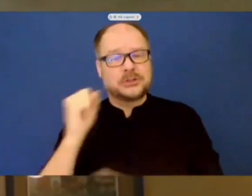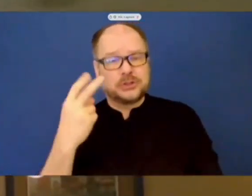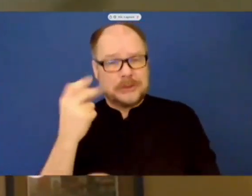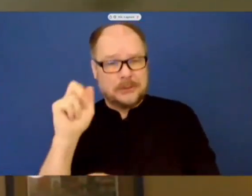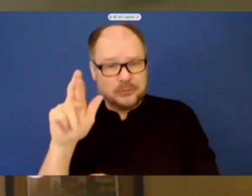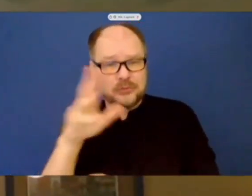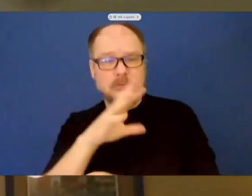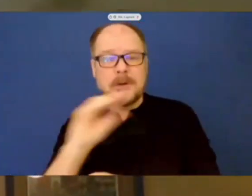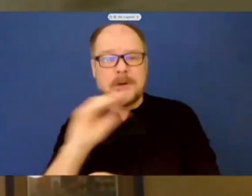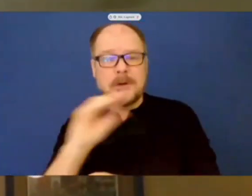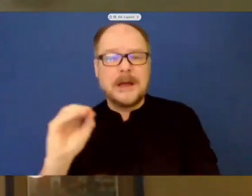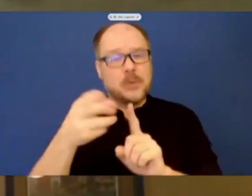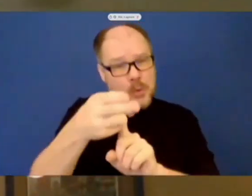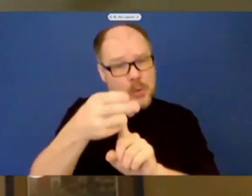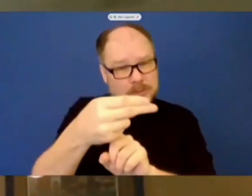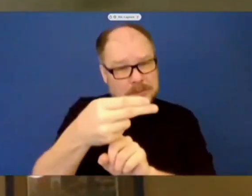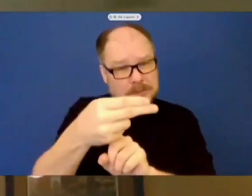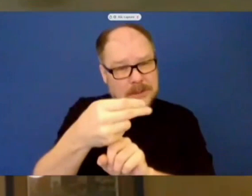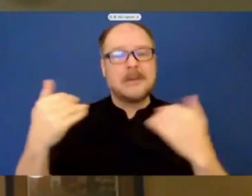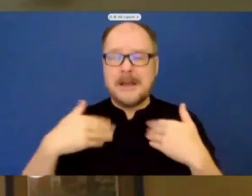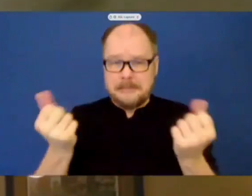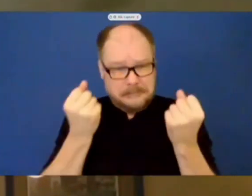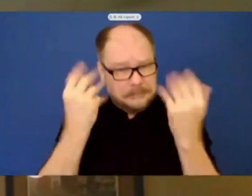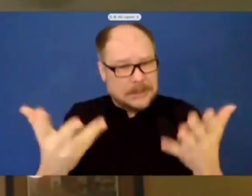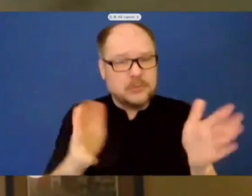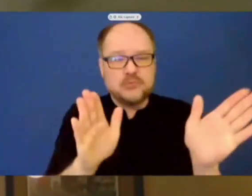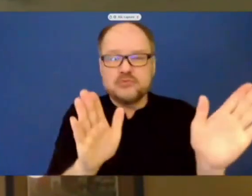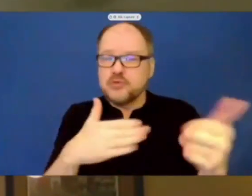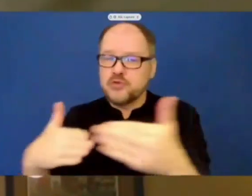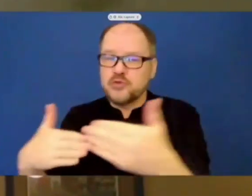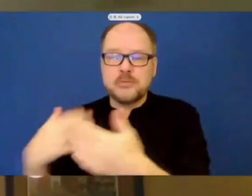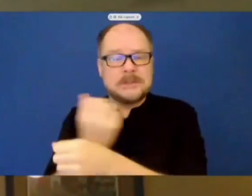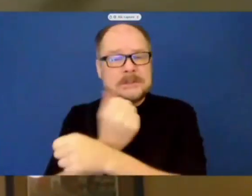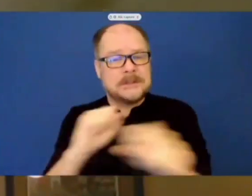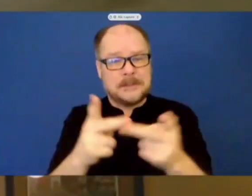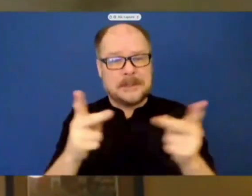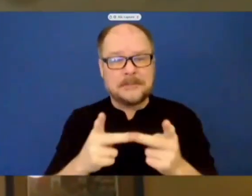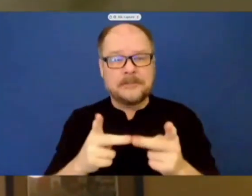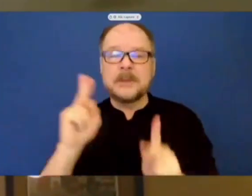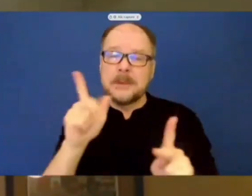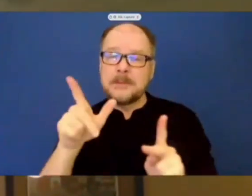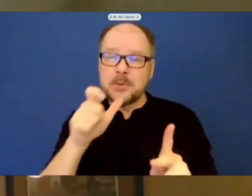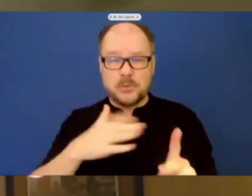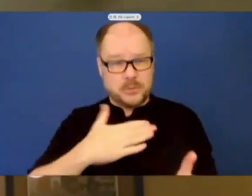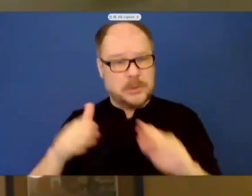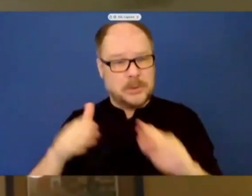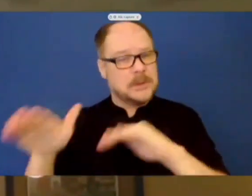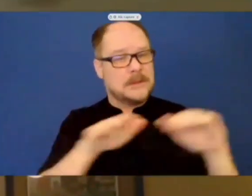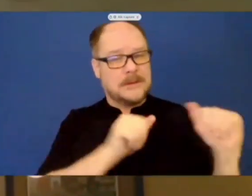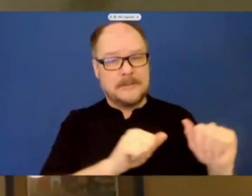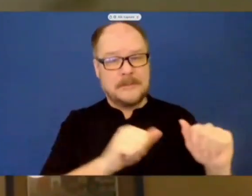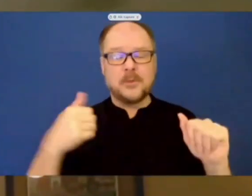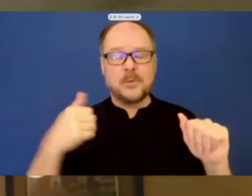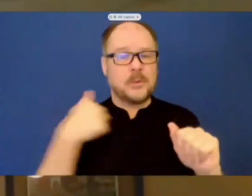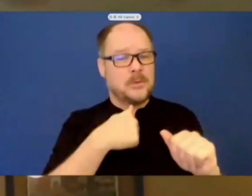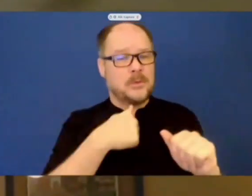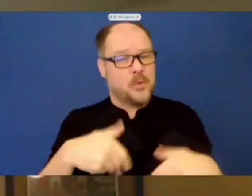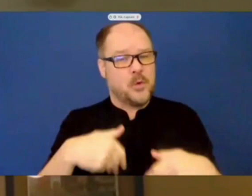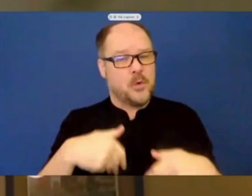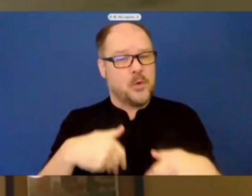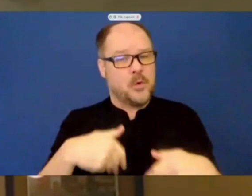those at the encampment site to relocate. Those who leave will be offered comprehensive wraparound services, including mental